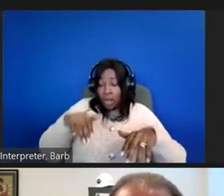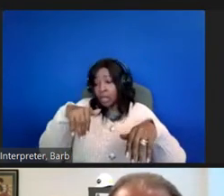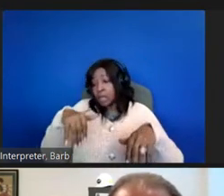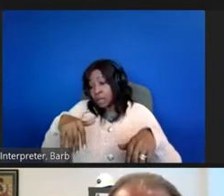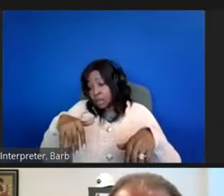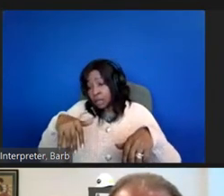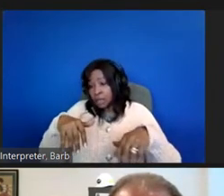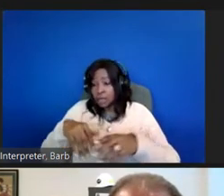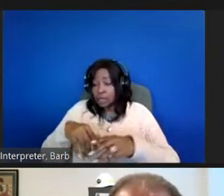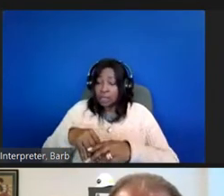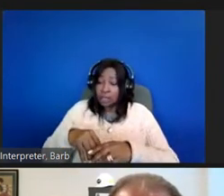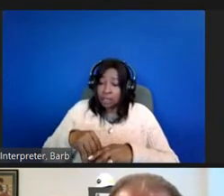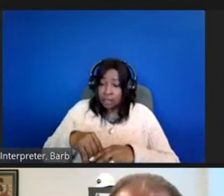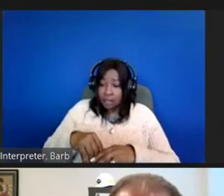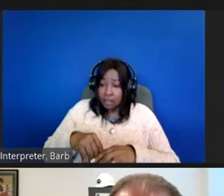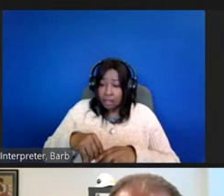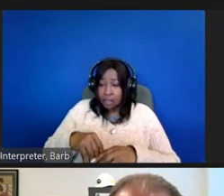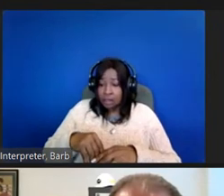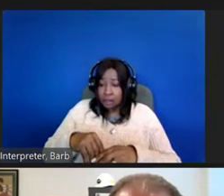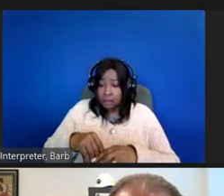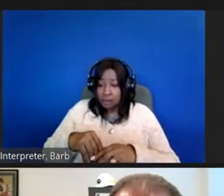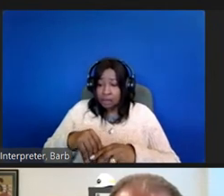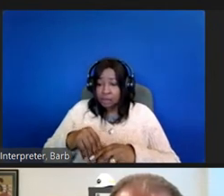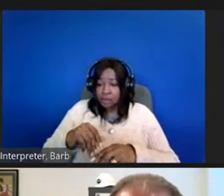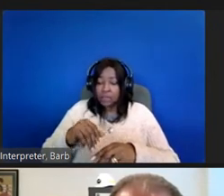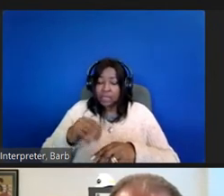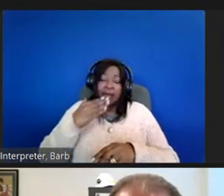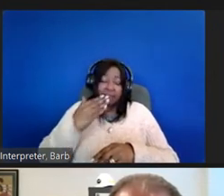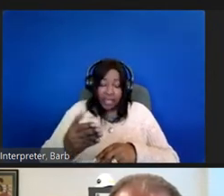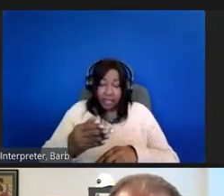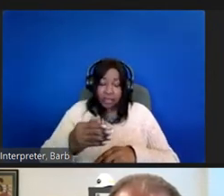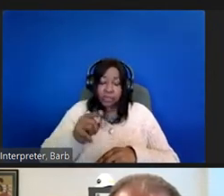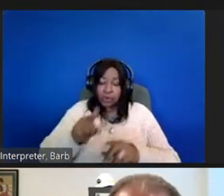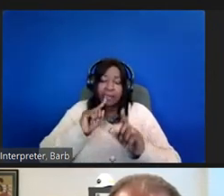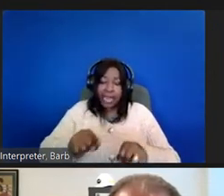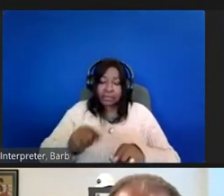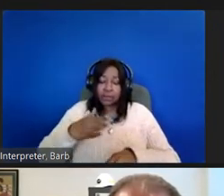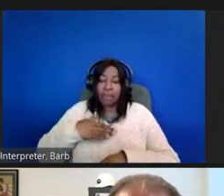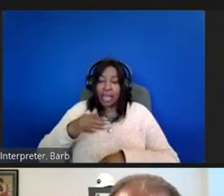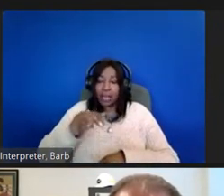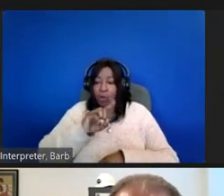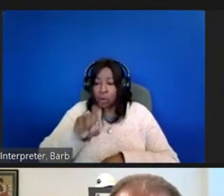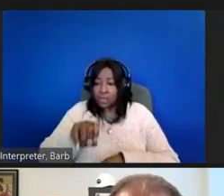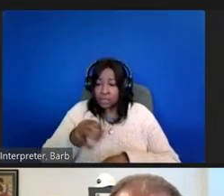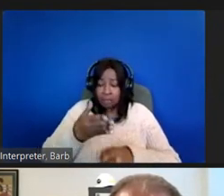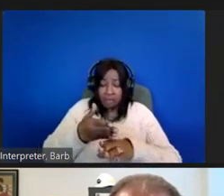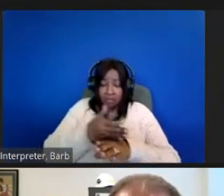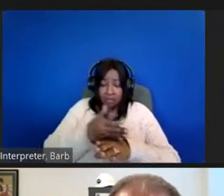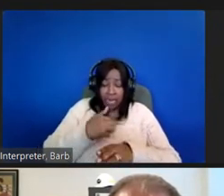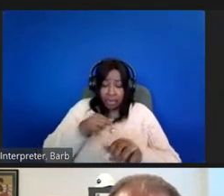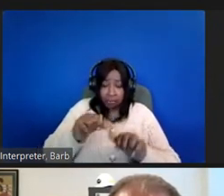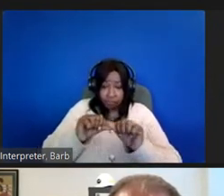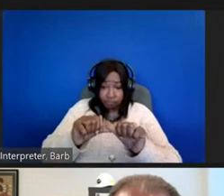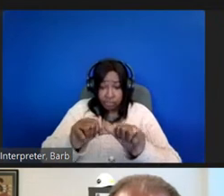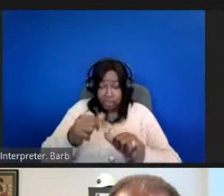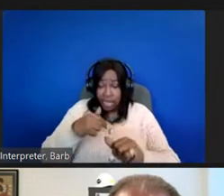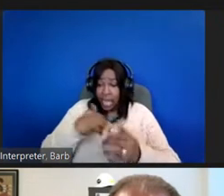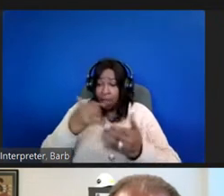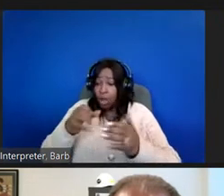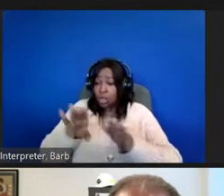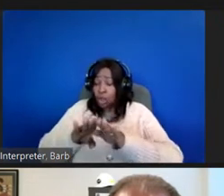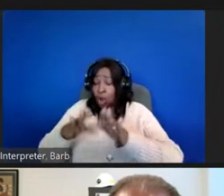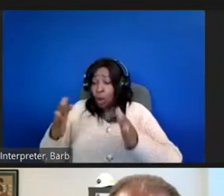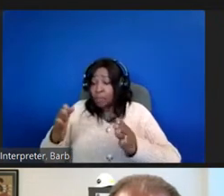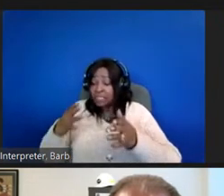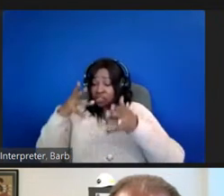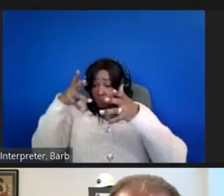This definitely kind of paints a fuller picture for me. Thank you so much for answering my questions. Before I move forward, I want to open it up to the rest of